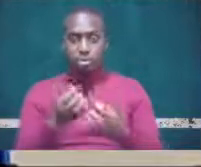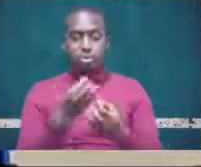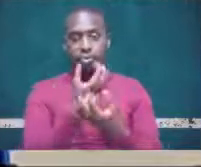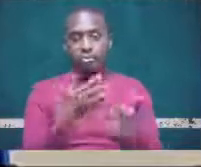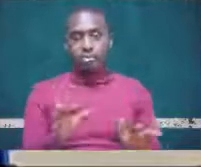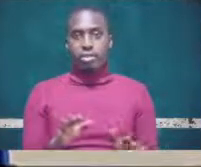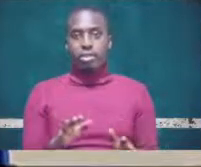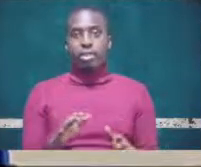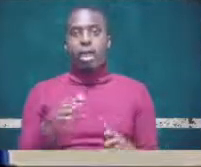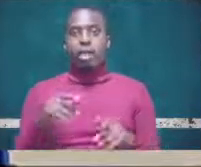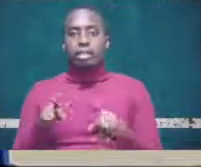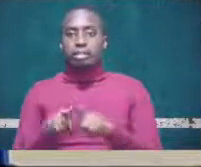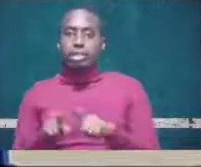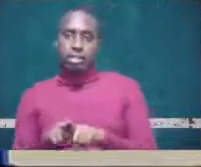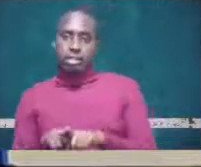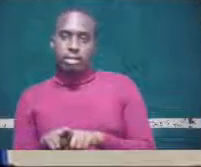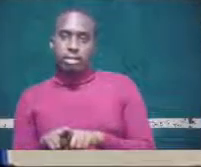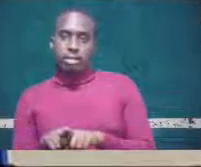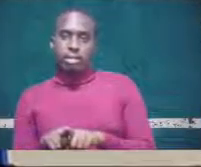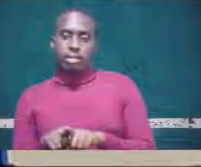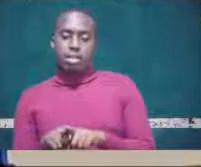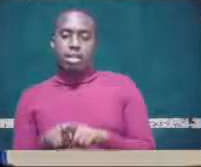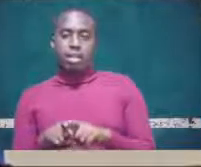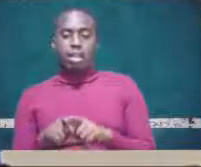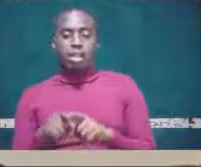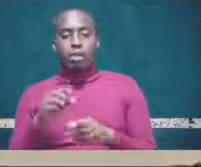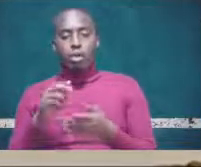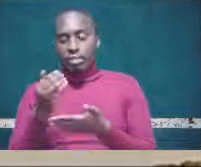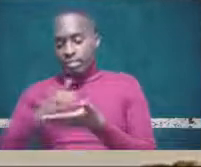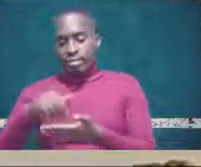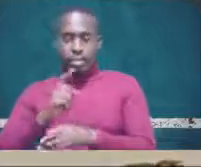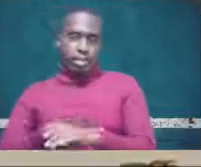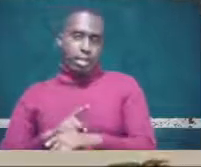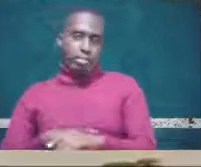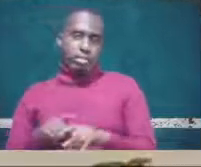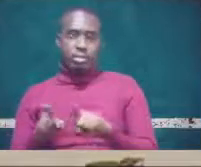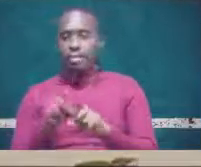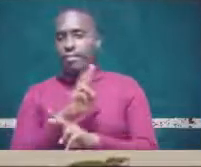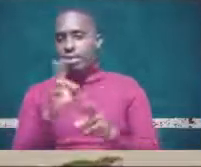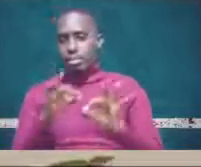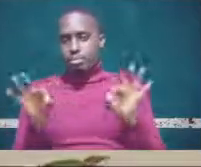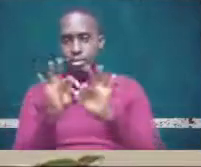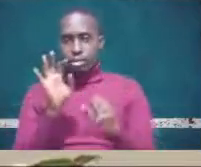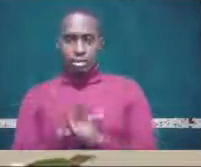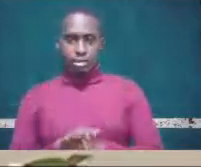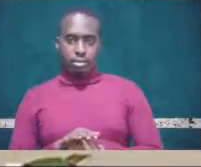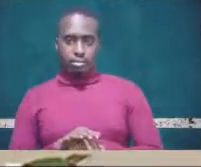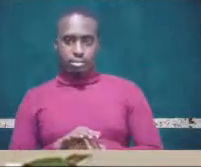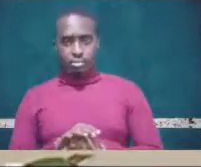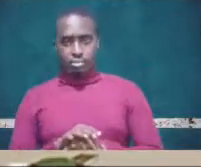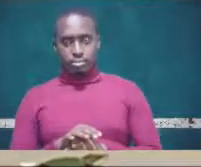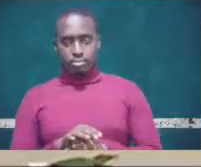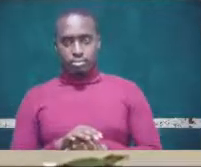saves time and increases labor productivity. So when it saves time, that is very important when it comes to